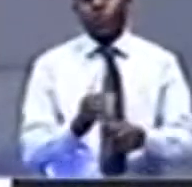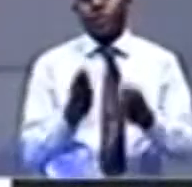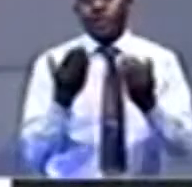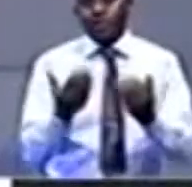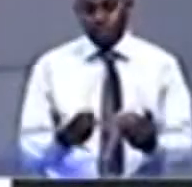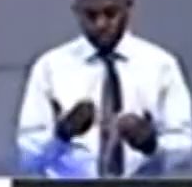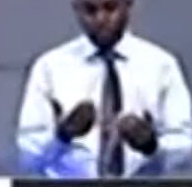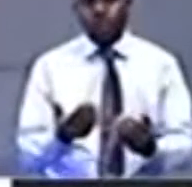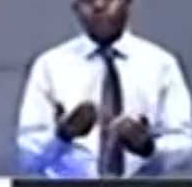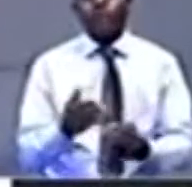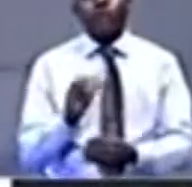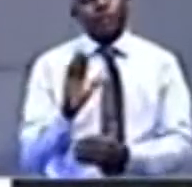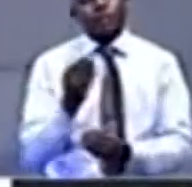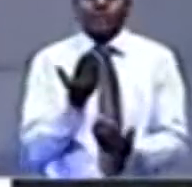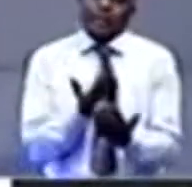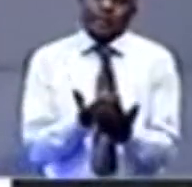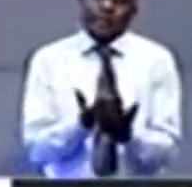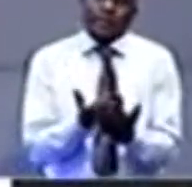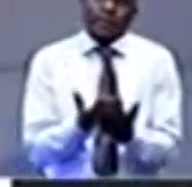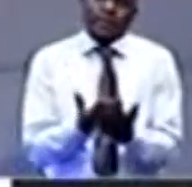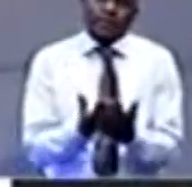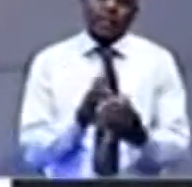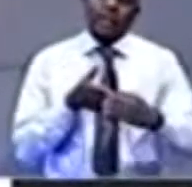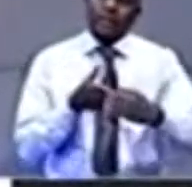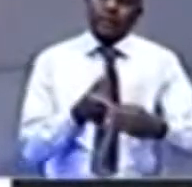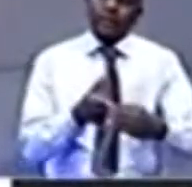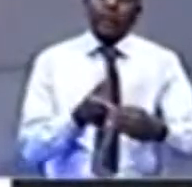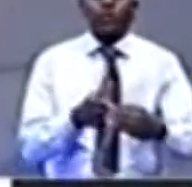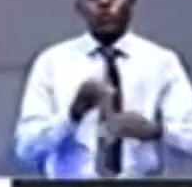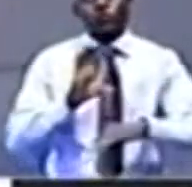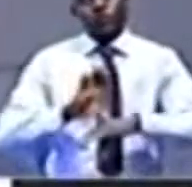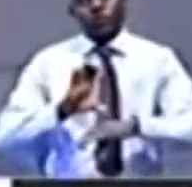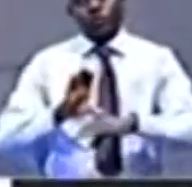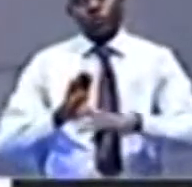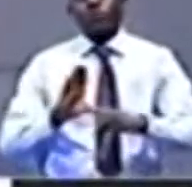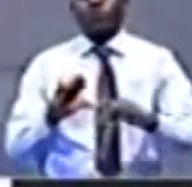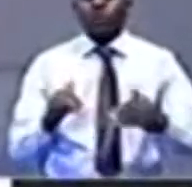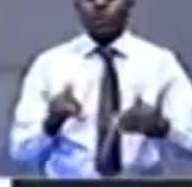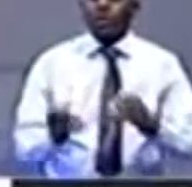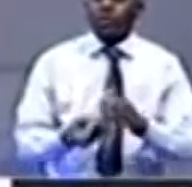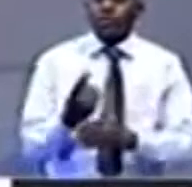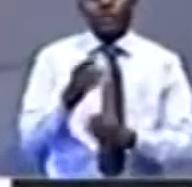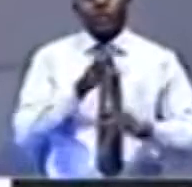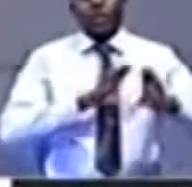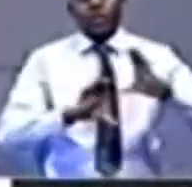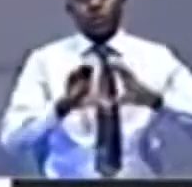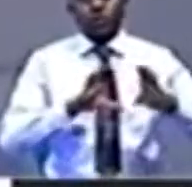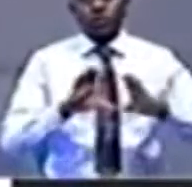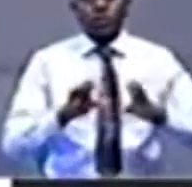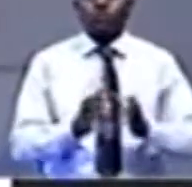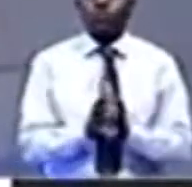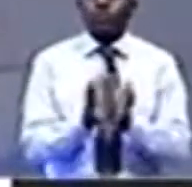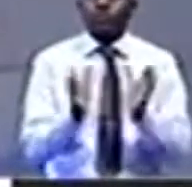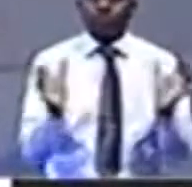So I'm asking you kindly, leaders of churches and those that are privileged to communicate widely